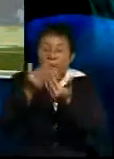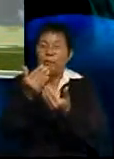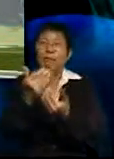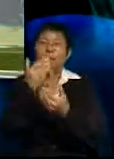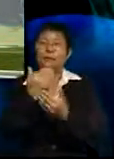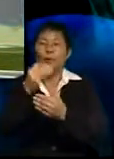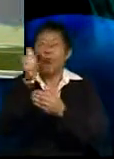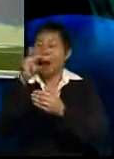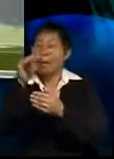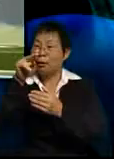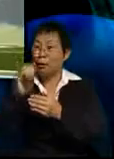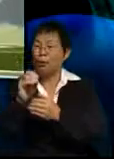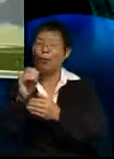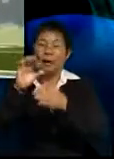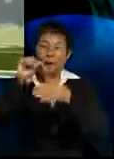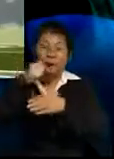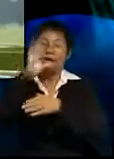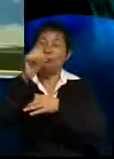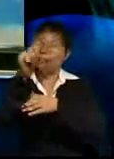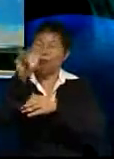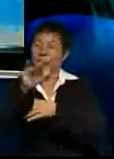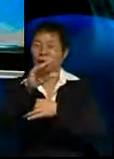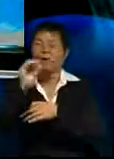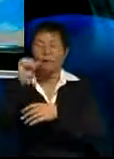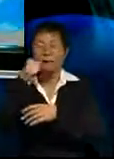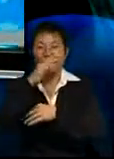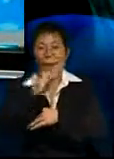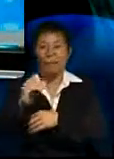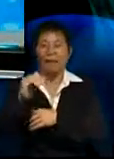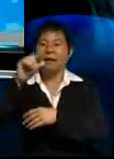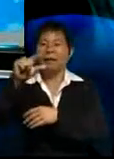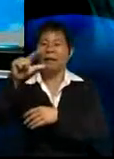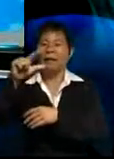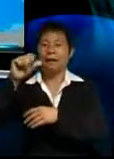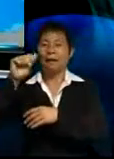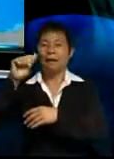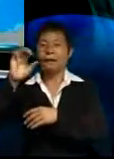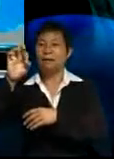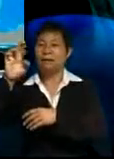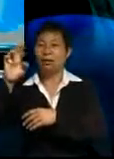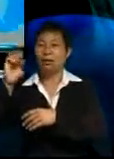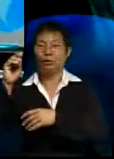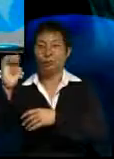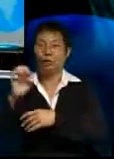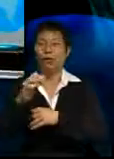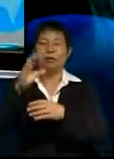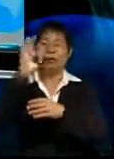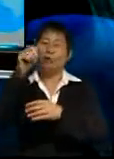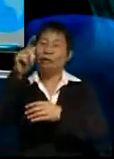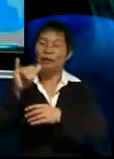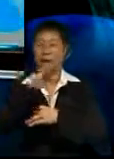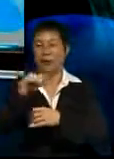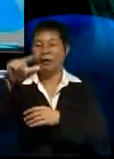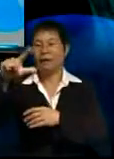amino acids, fatty acids and glycerol. The simple sugar, amino acids, fatty acids and